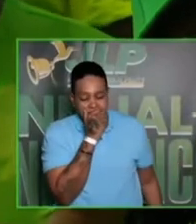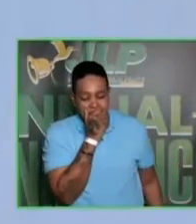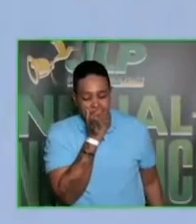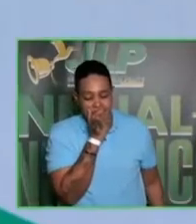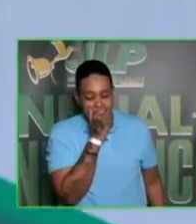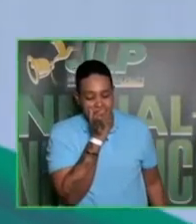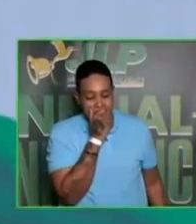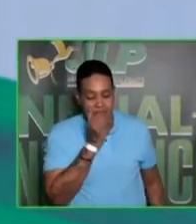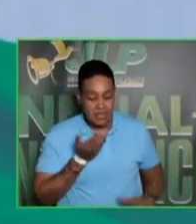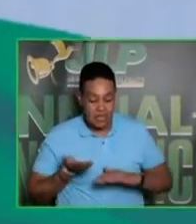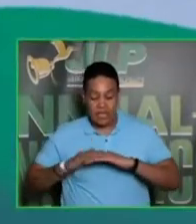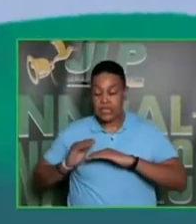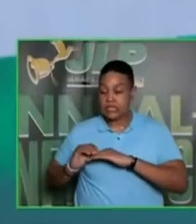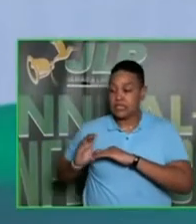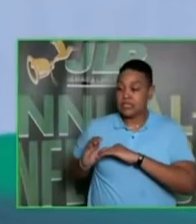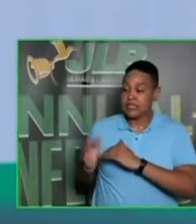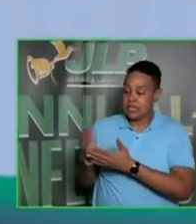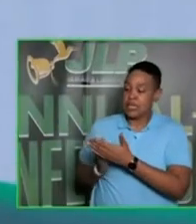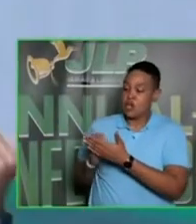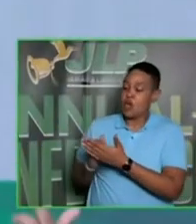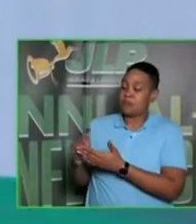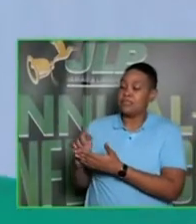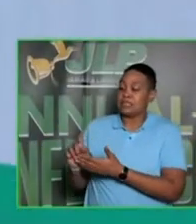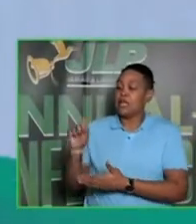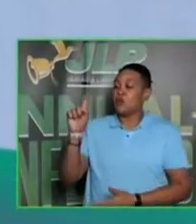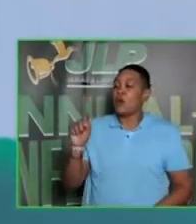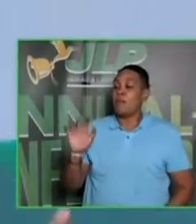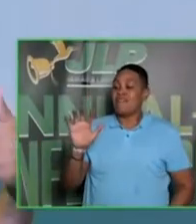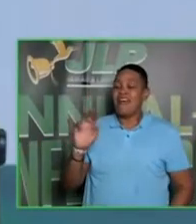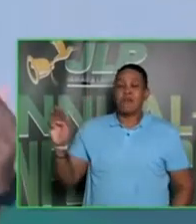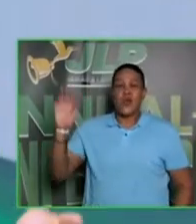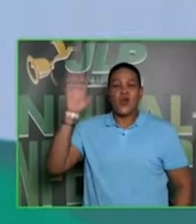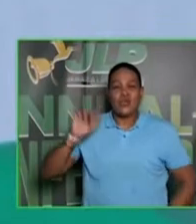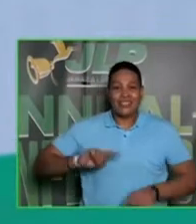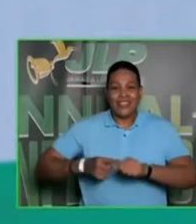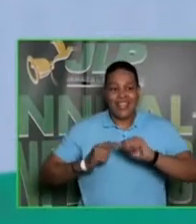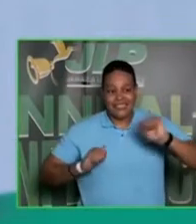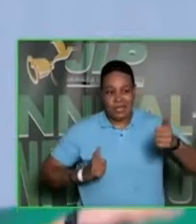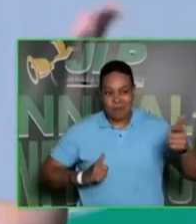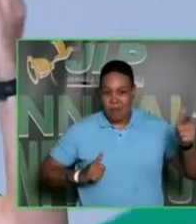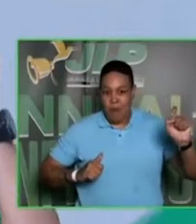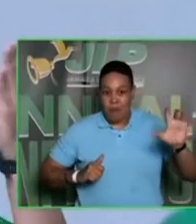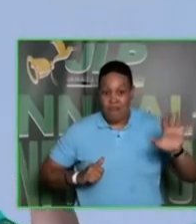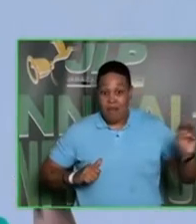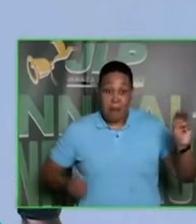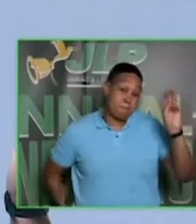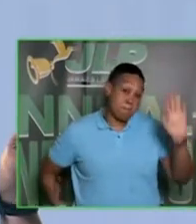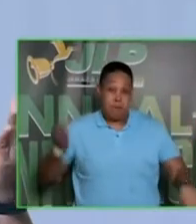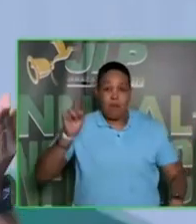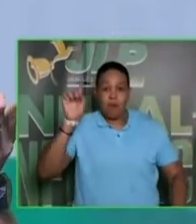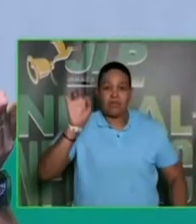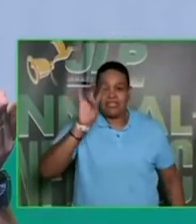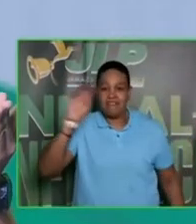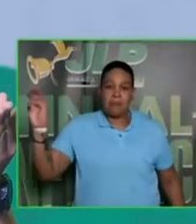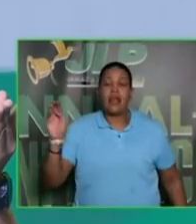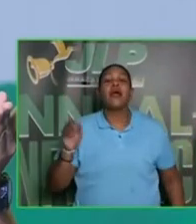the increase in the income tax threshold from 1.5 million to 1.7 million for high income earners.